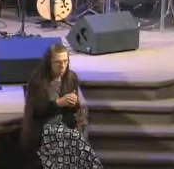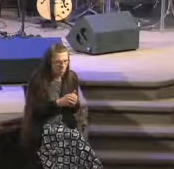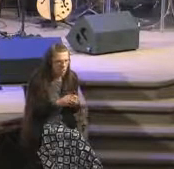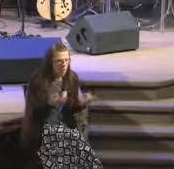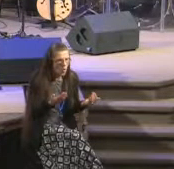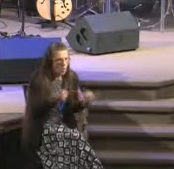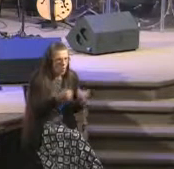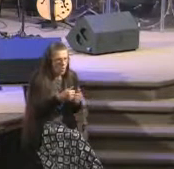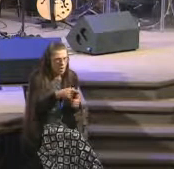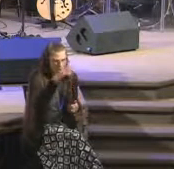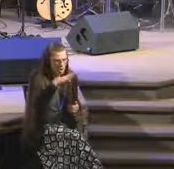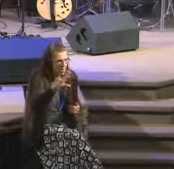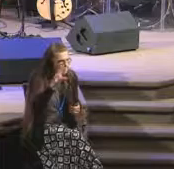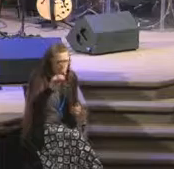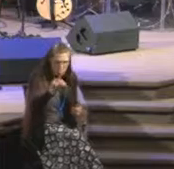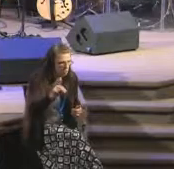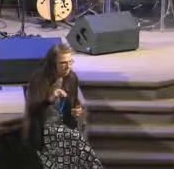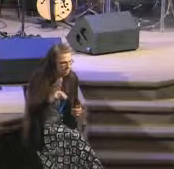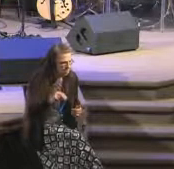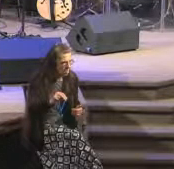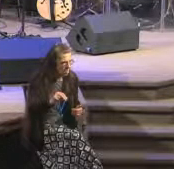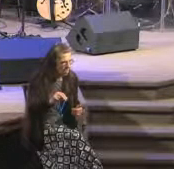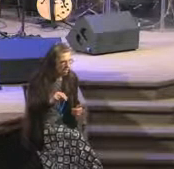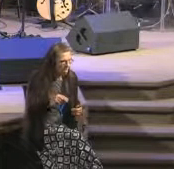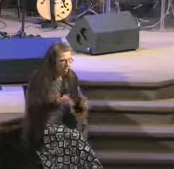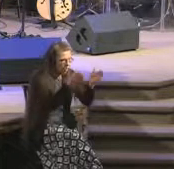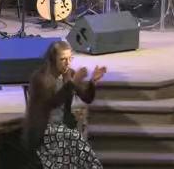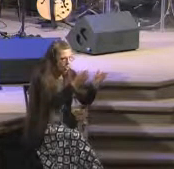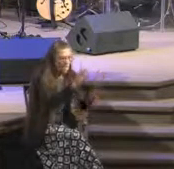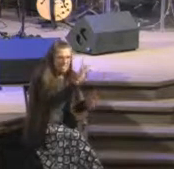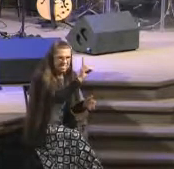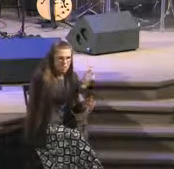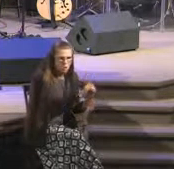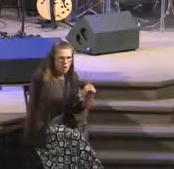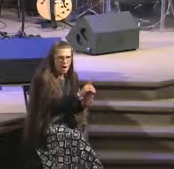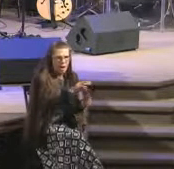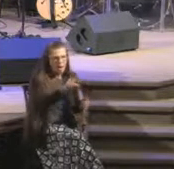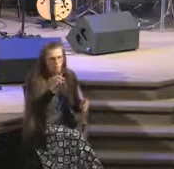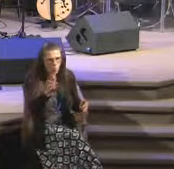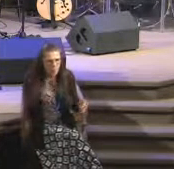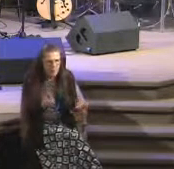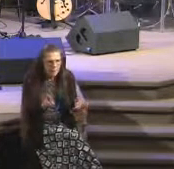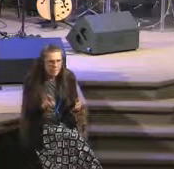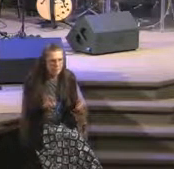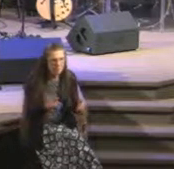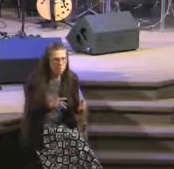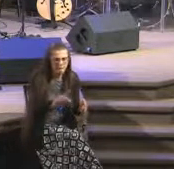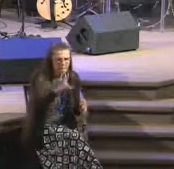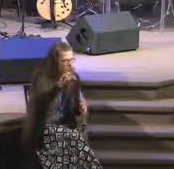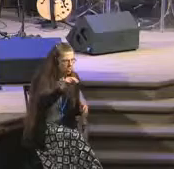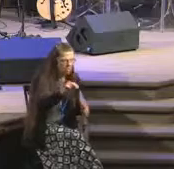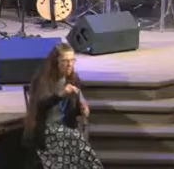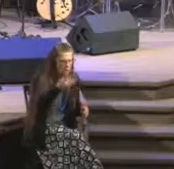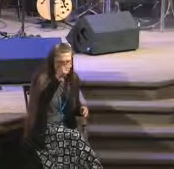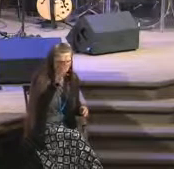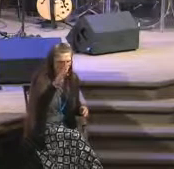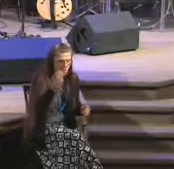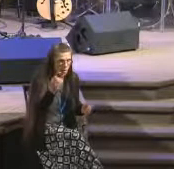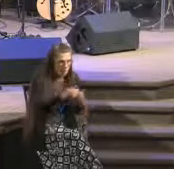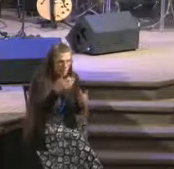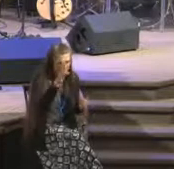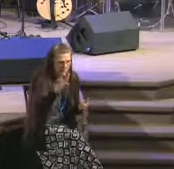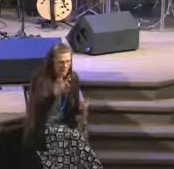With God, there is no Democrat or Republican. With God, there is no